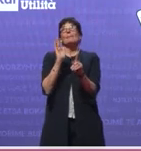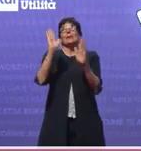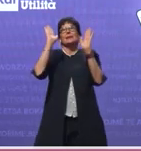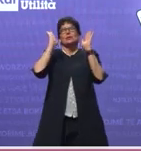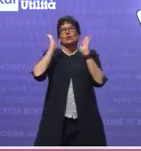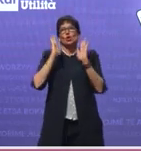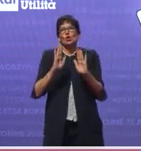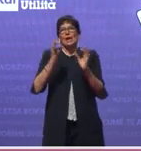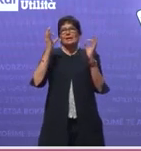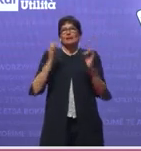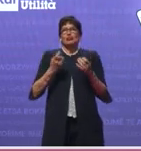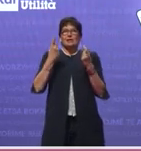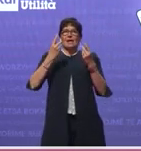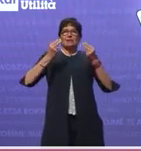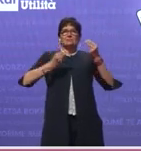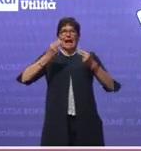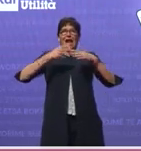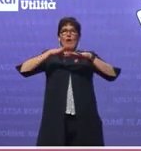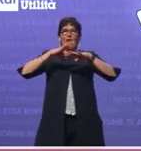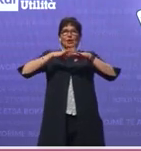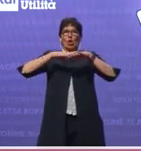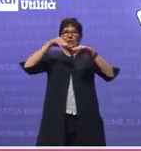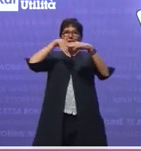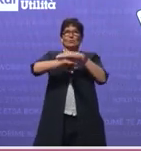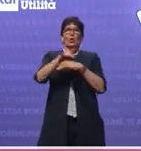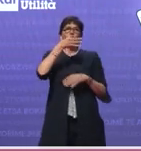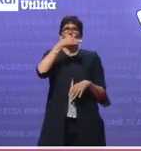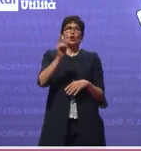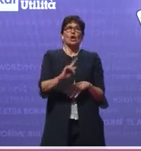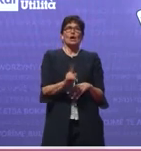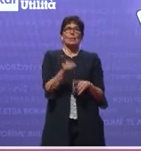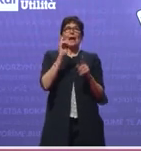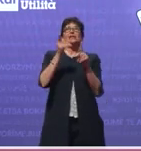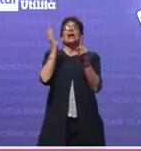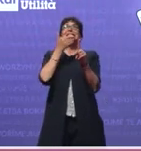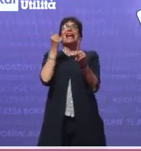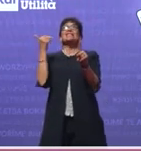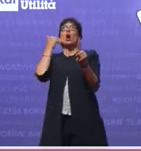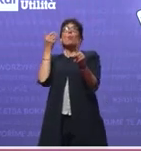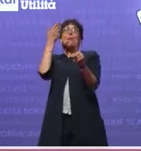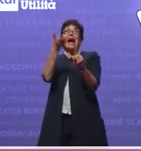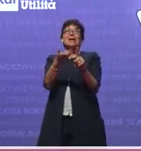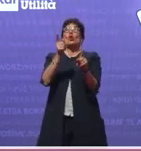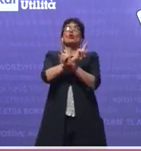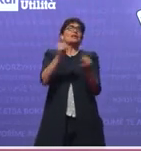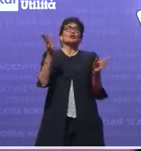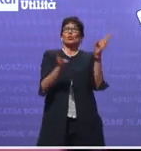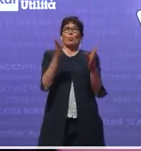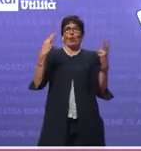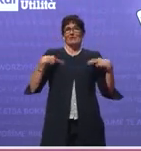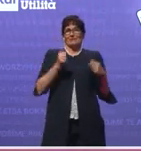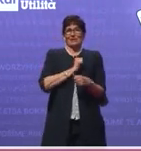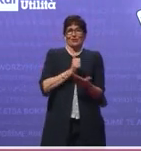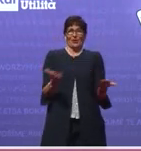that a human is. No robot can survive that way today. So in a way, these technologies today are